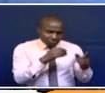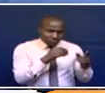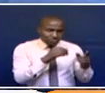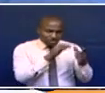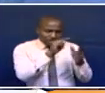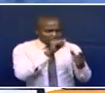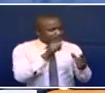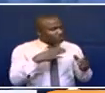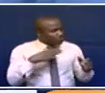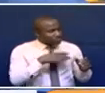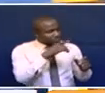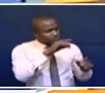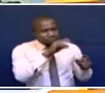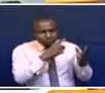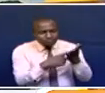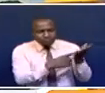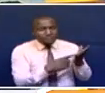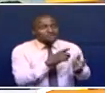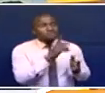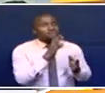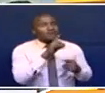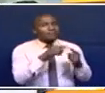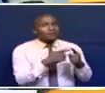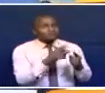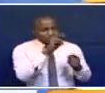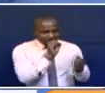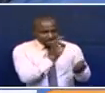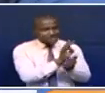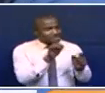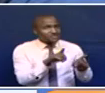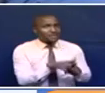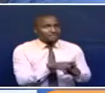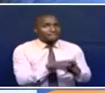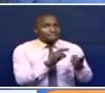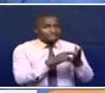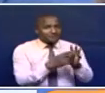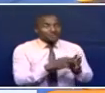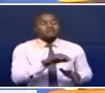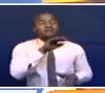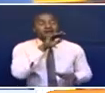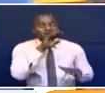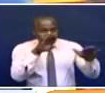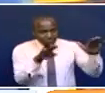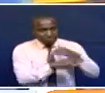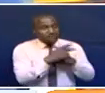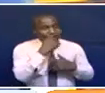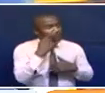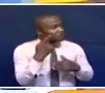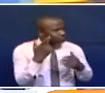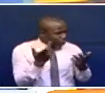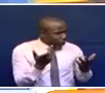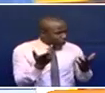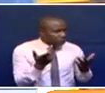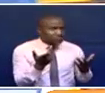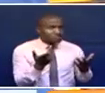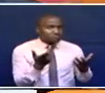committee. National Coordinating Committee. Yeah. They're talking about a repeat of 2013, meaning Raila Kalonzo ticket. Deja vu.